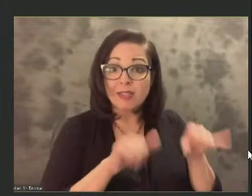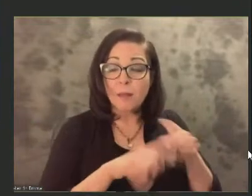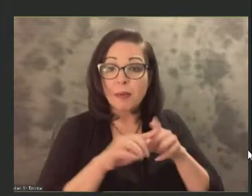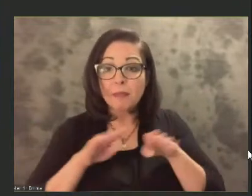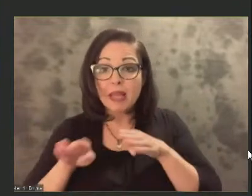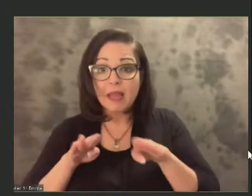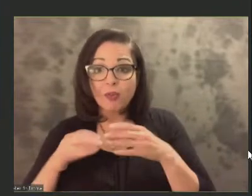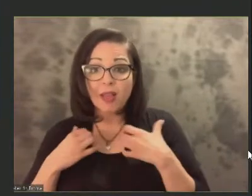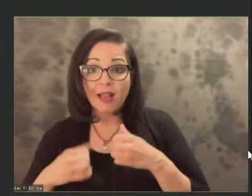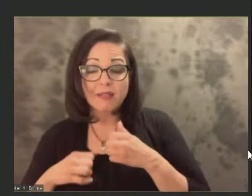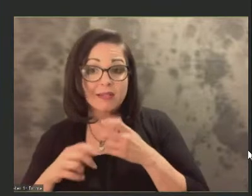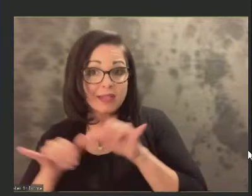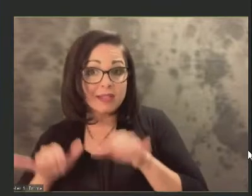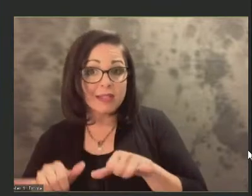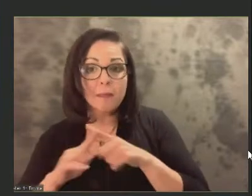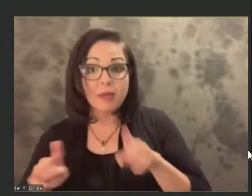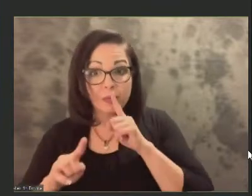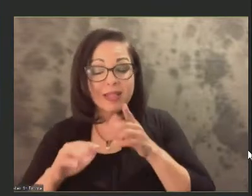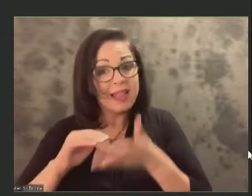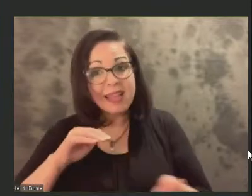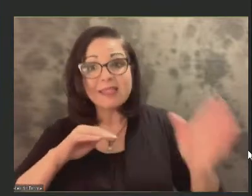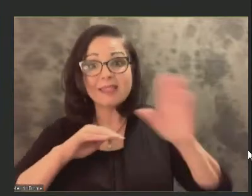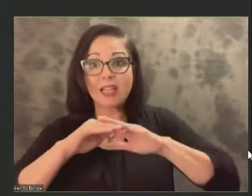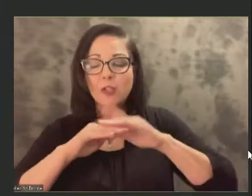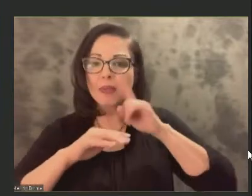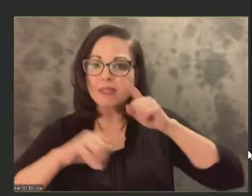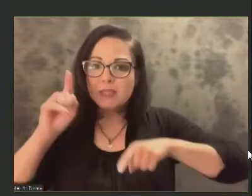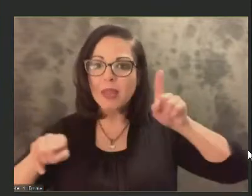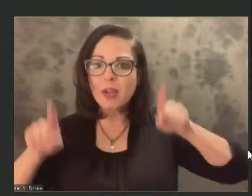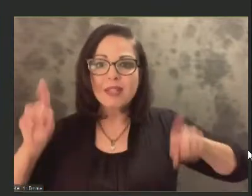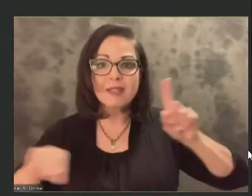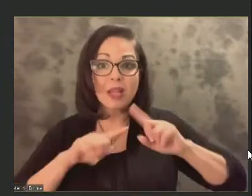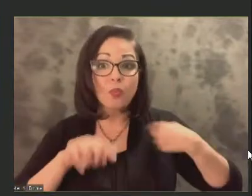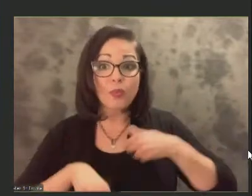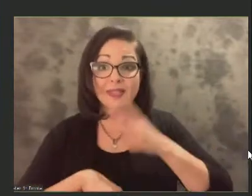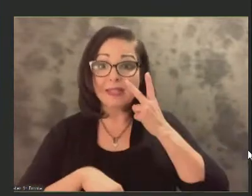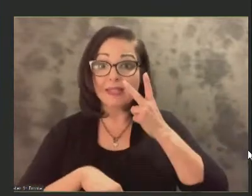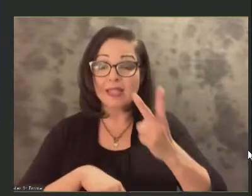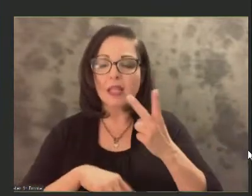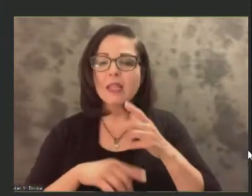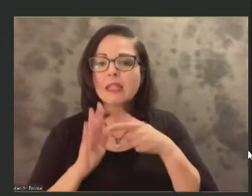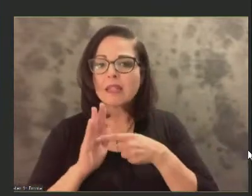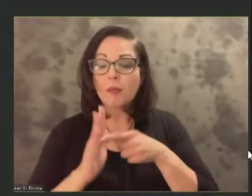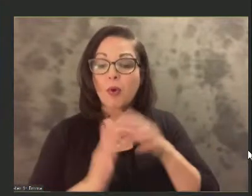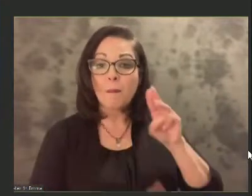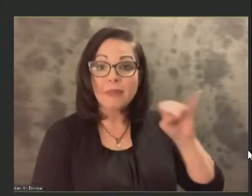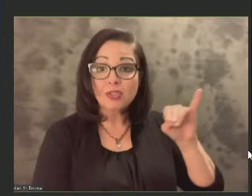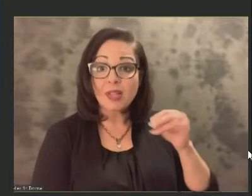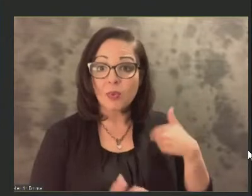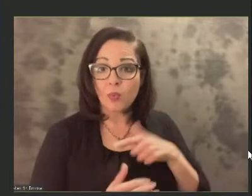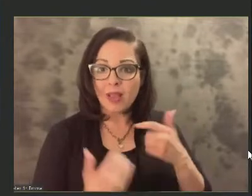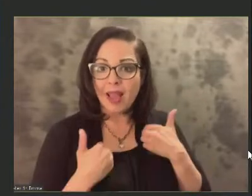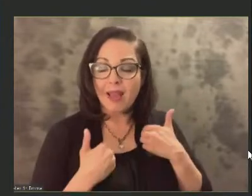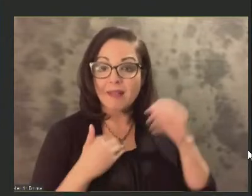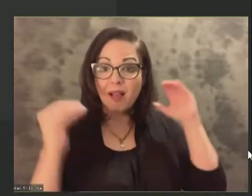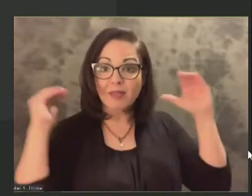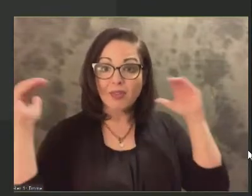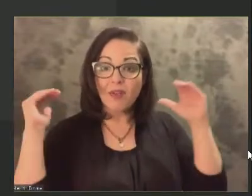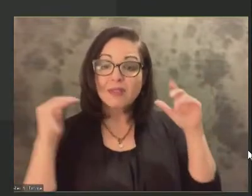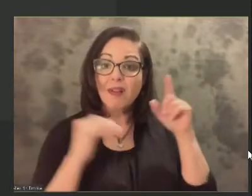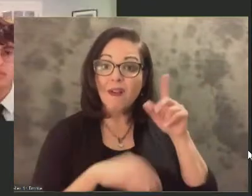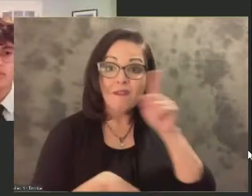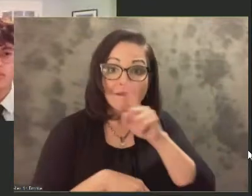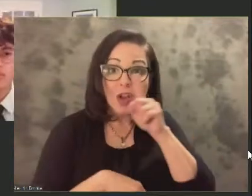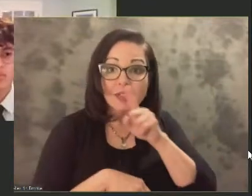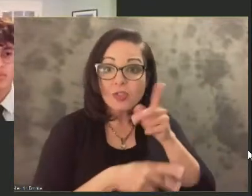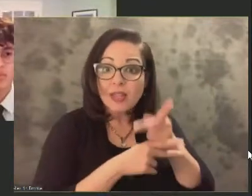system. And it actually exacerbates the disparities that we see. For example, in Michigan, we've had adult foster cares that have closed